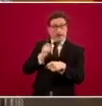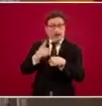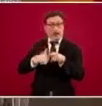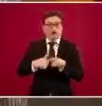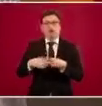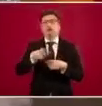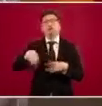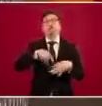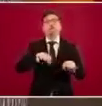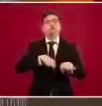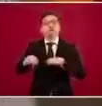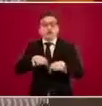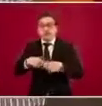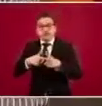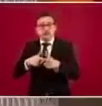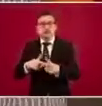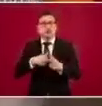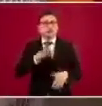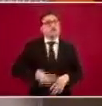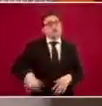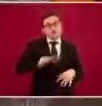extra measure